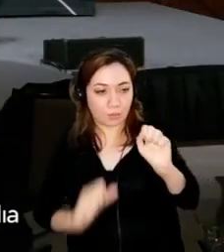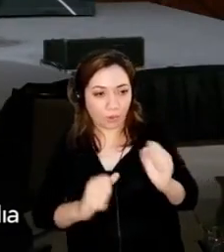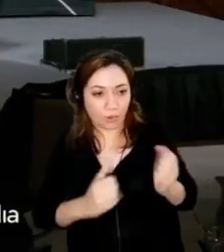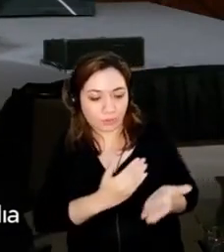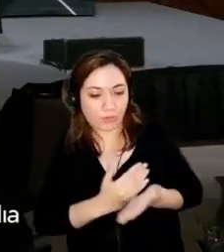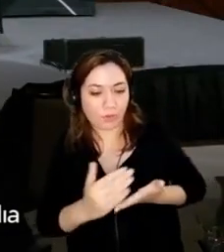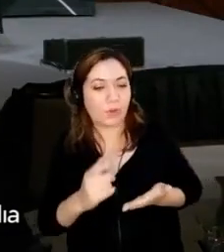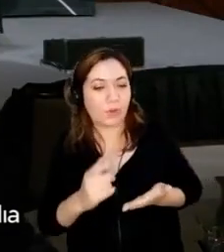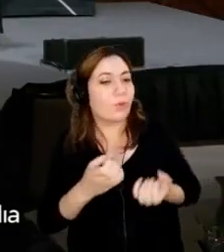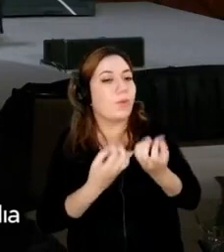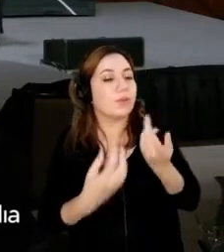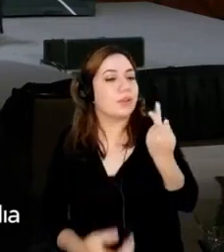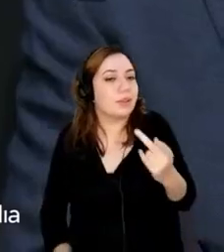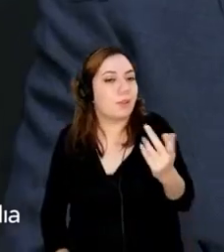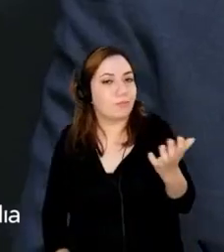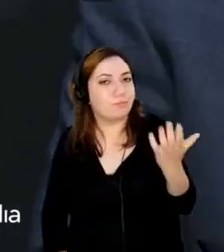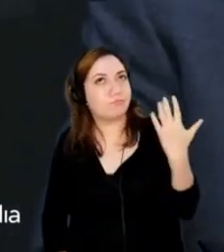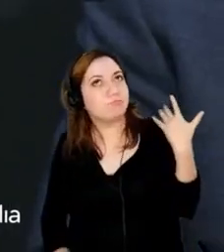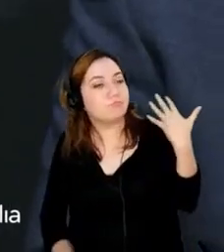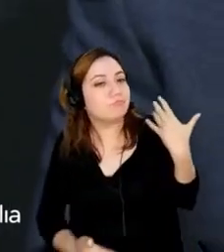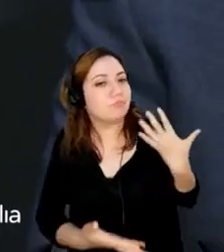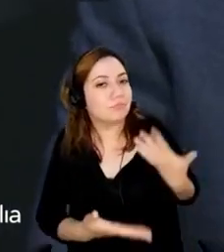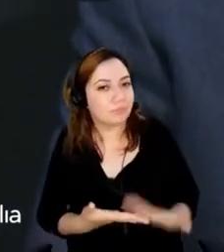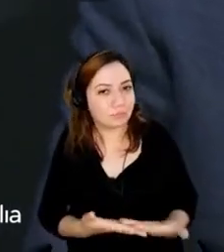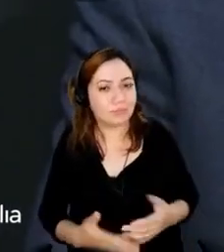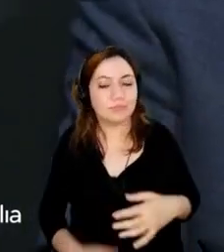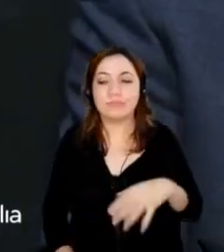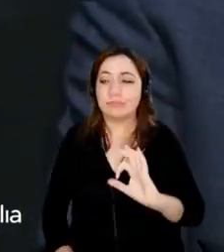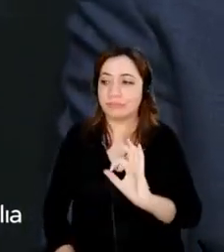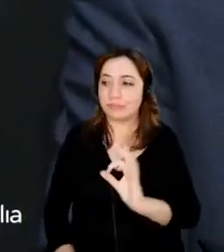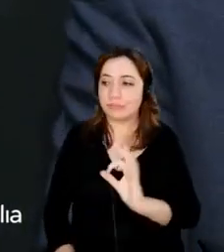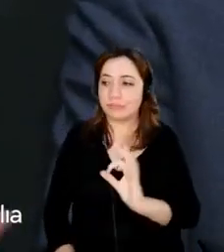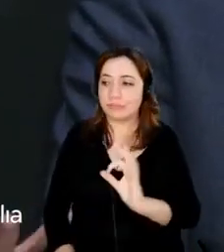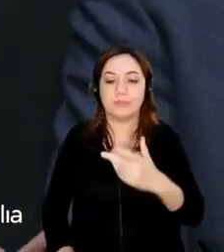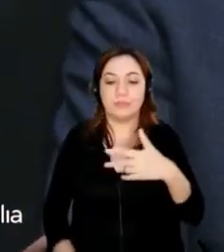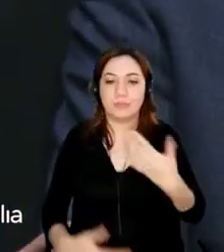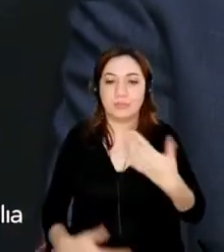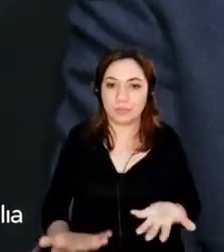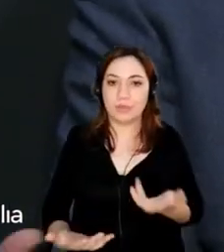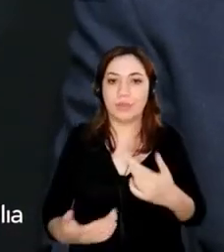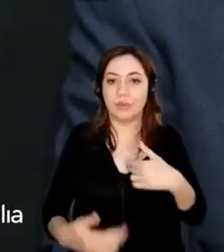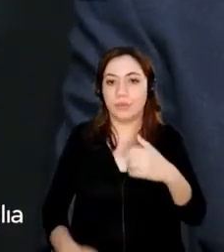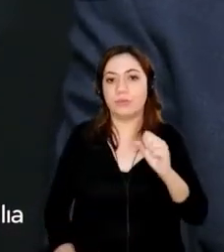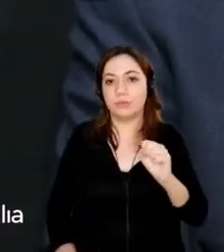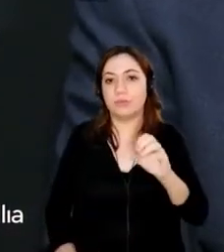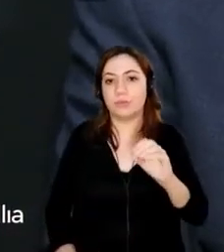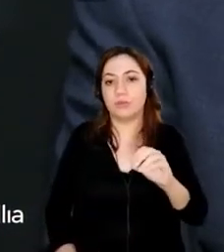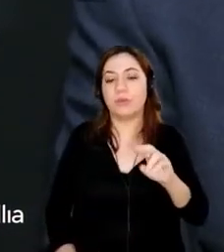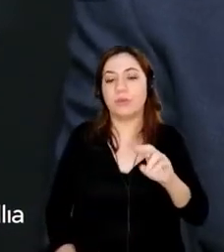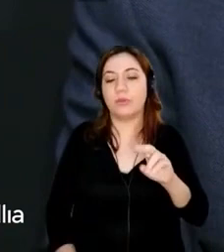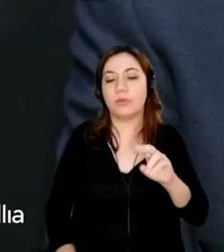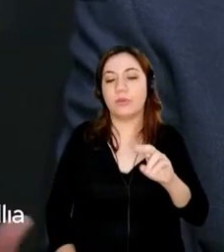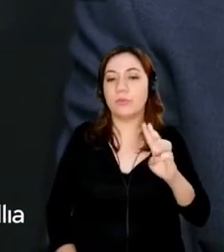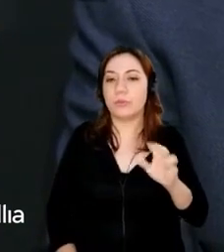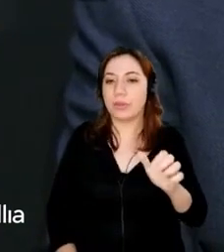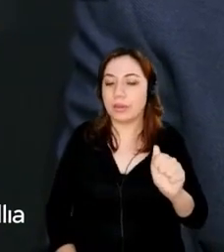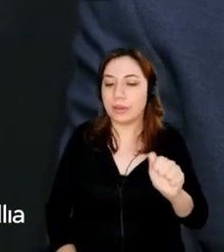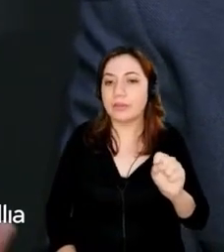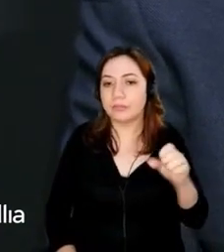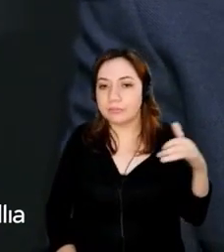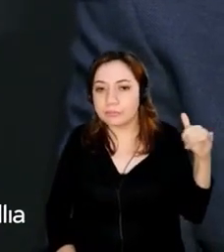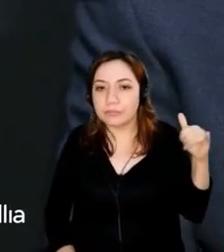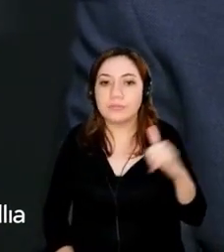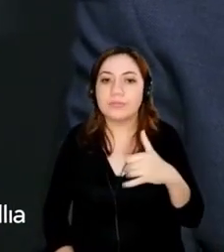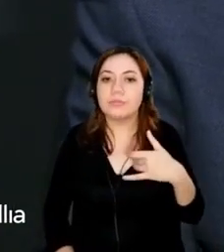Sure. Yes, so I work for Southwest Airlines, and I didn't realize I was gonna be in a crowd of so many people